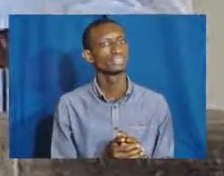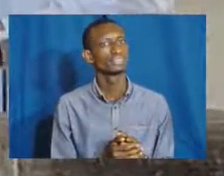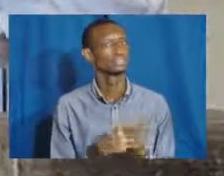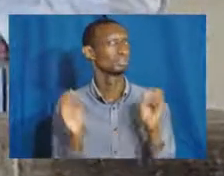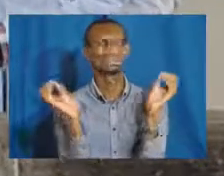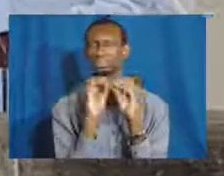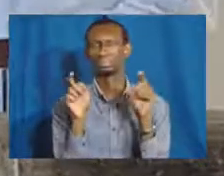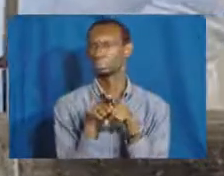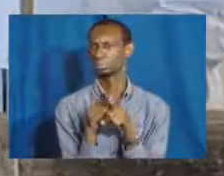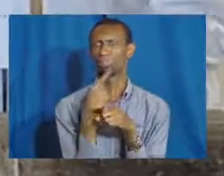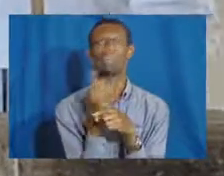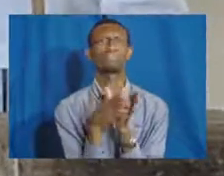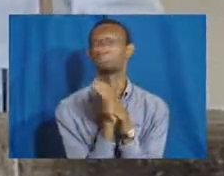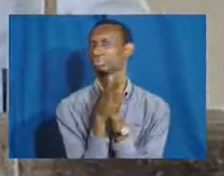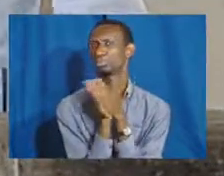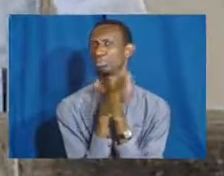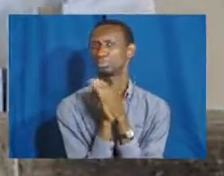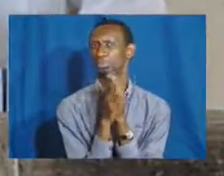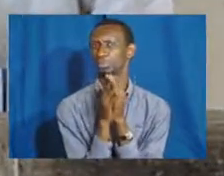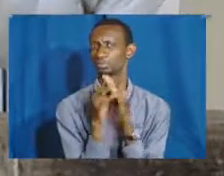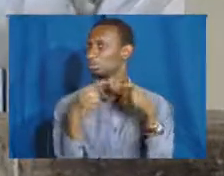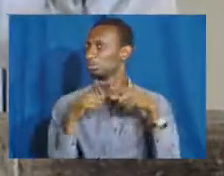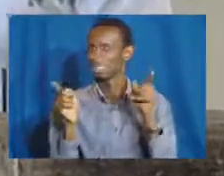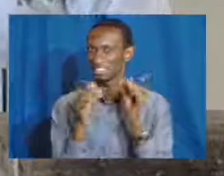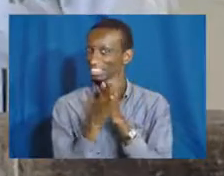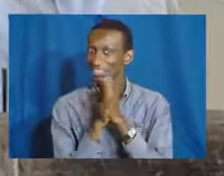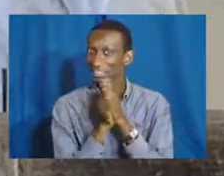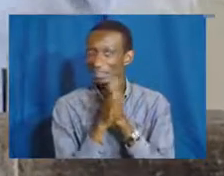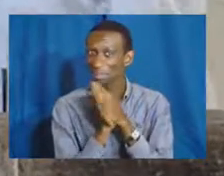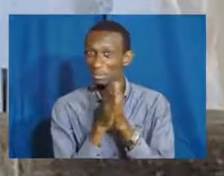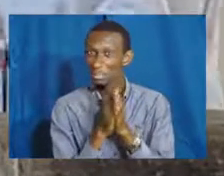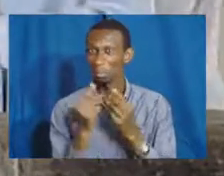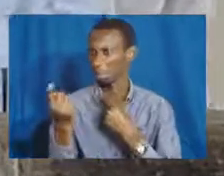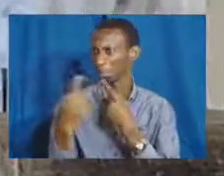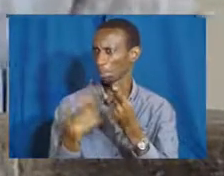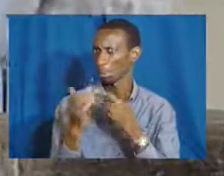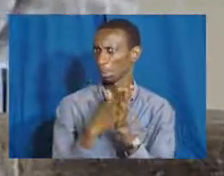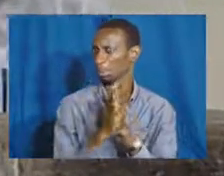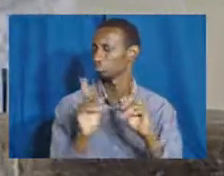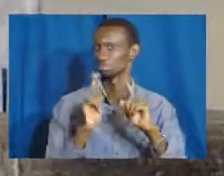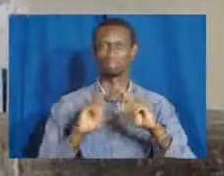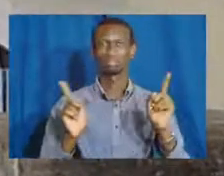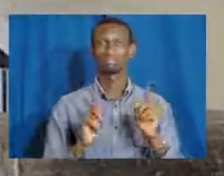telling stories. It is not telling stories. We have our equation